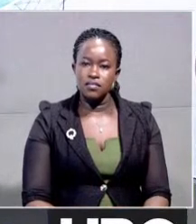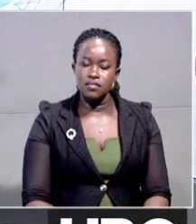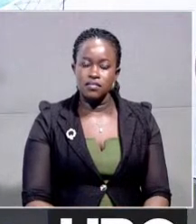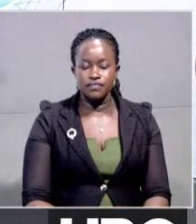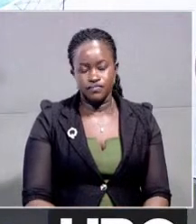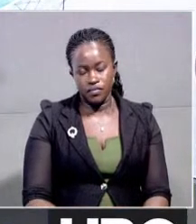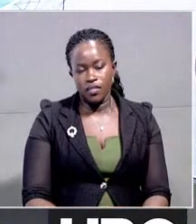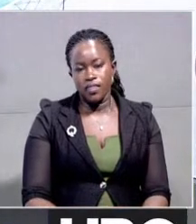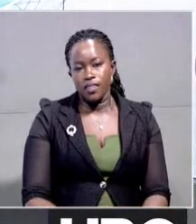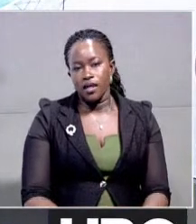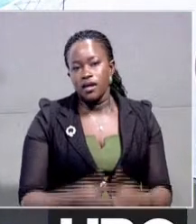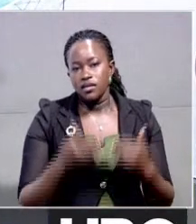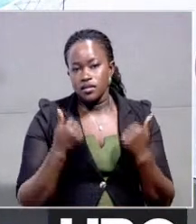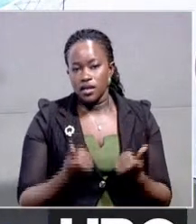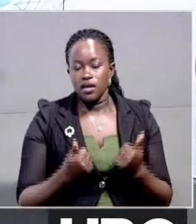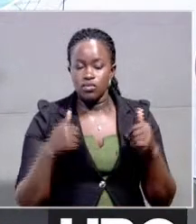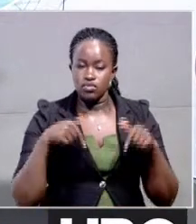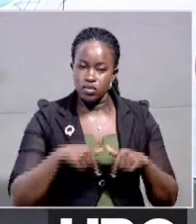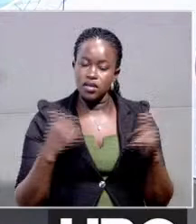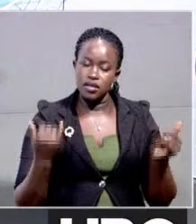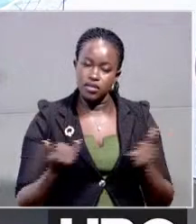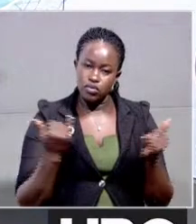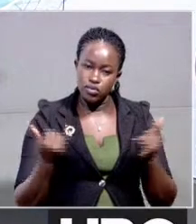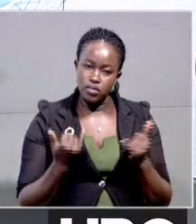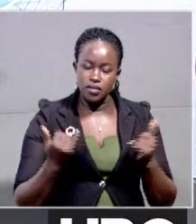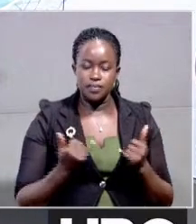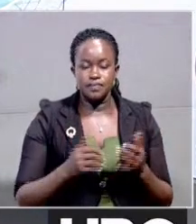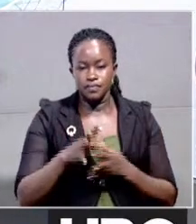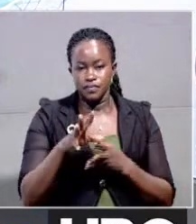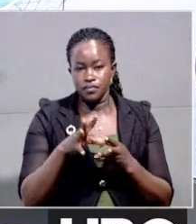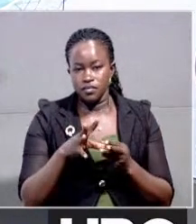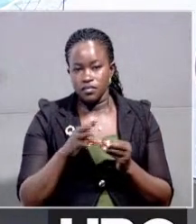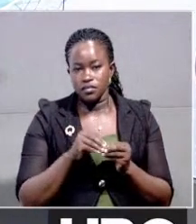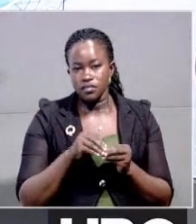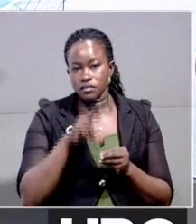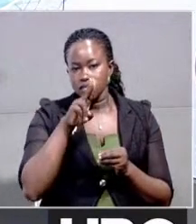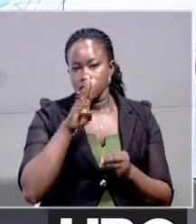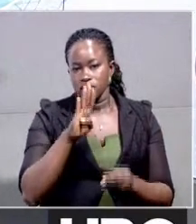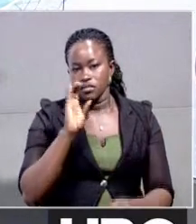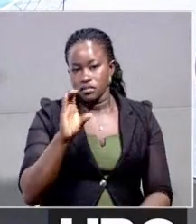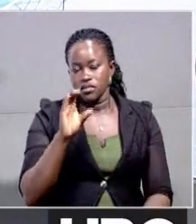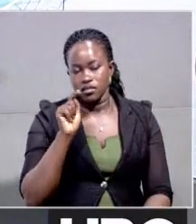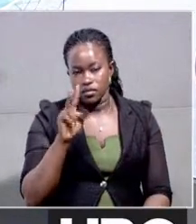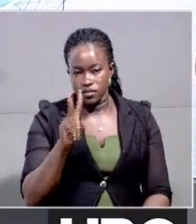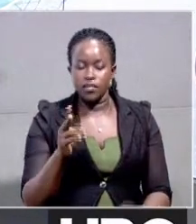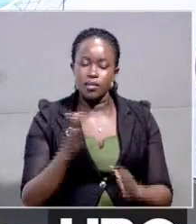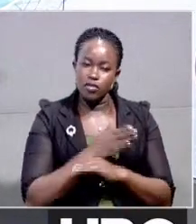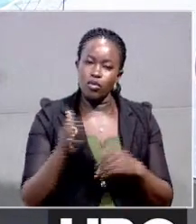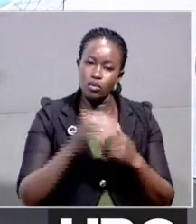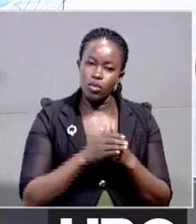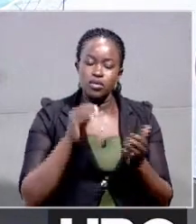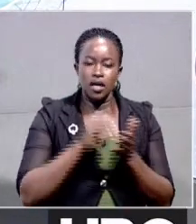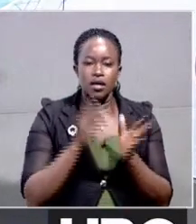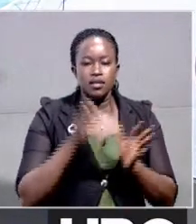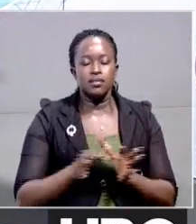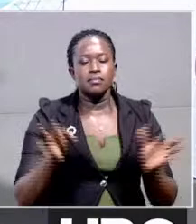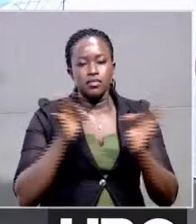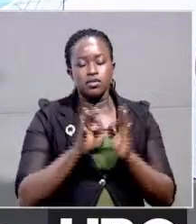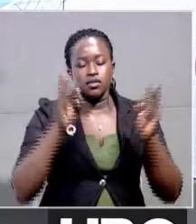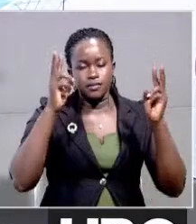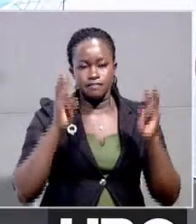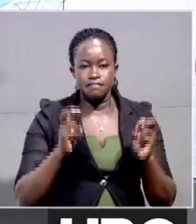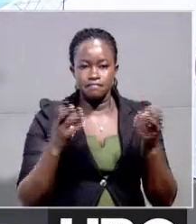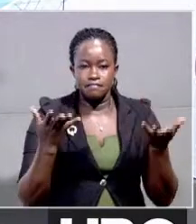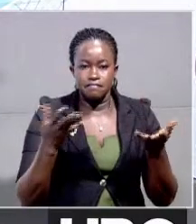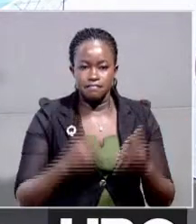And that sports story brings us to the end of this first edition of News Tonight here on UBC TV. But before we leave you, let's have a quick reminder of our